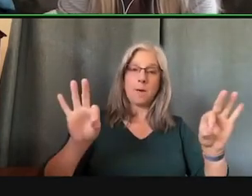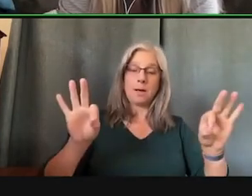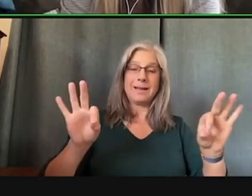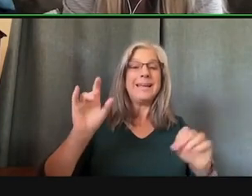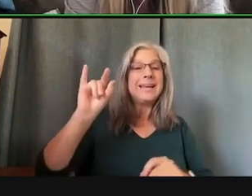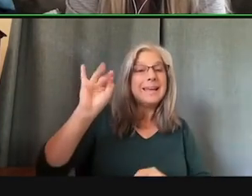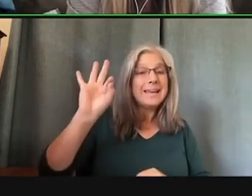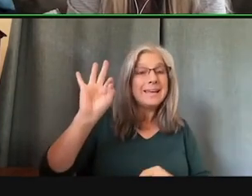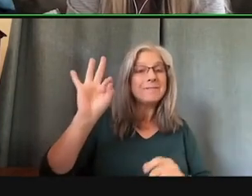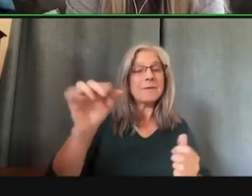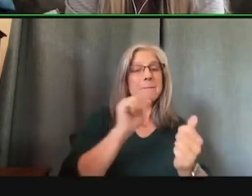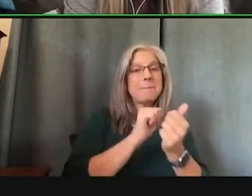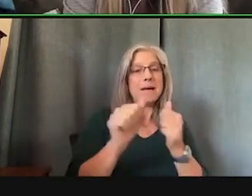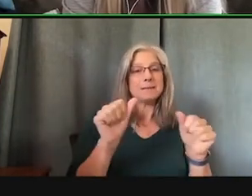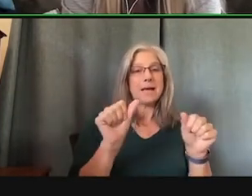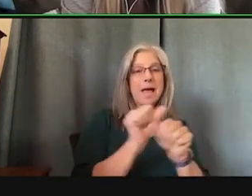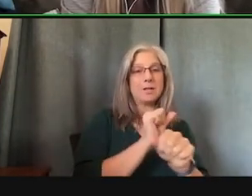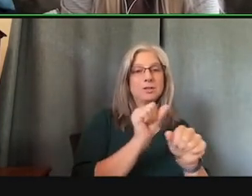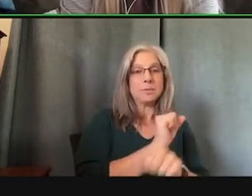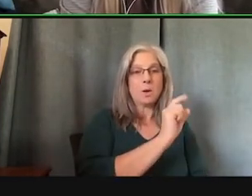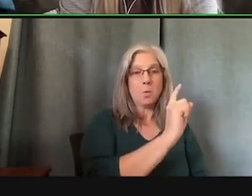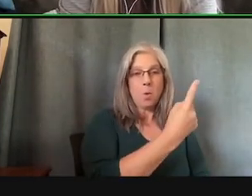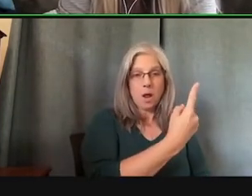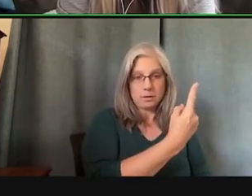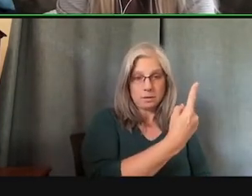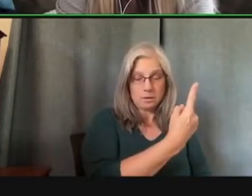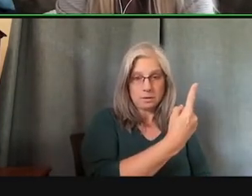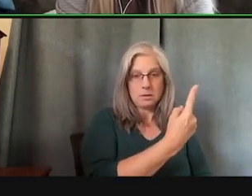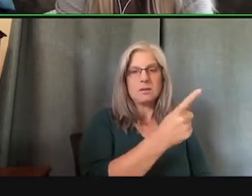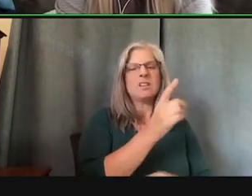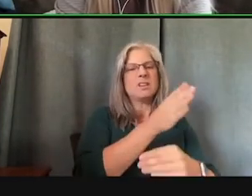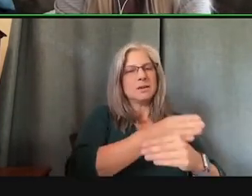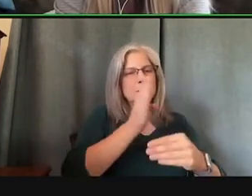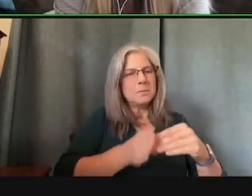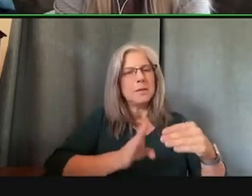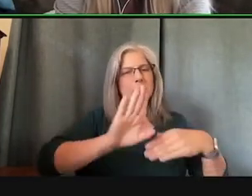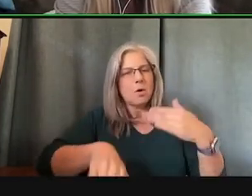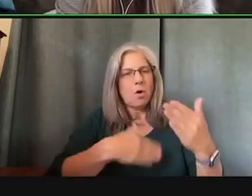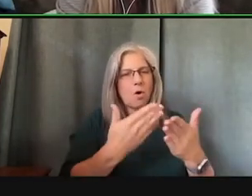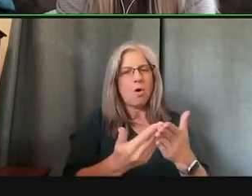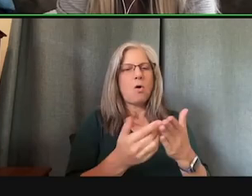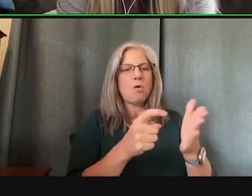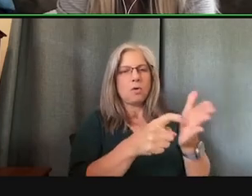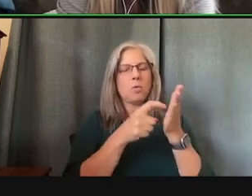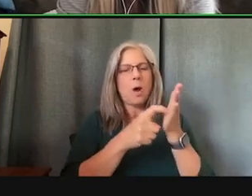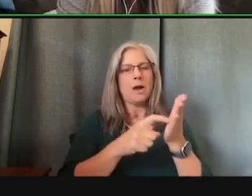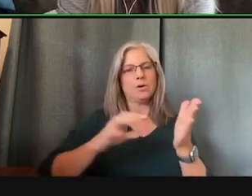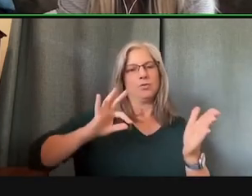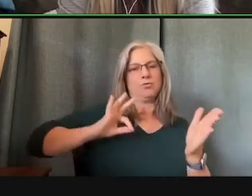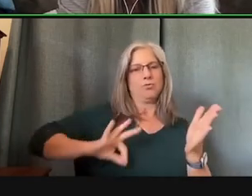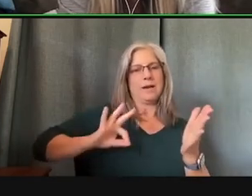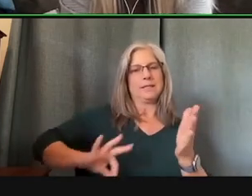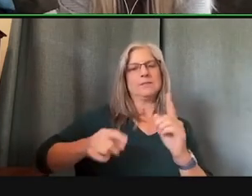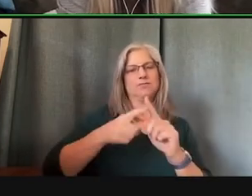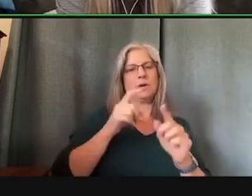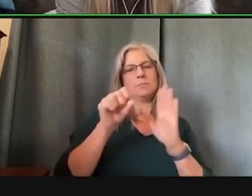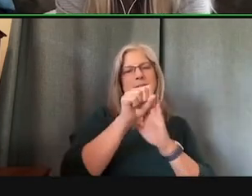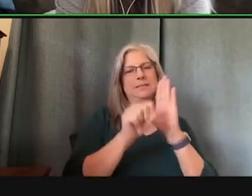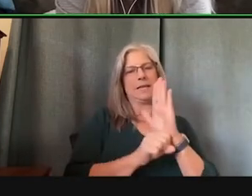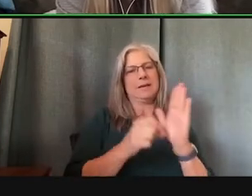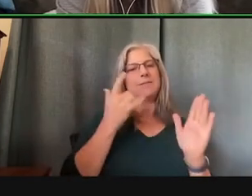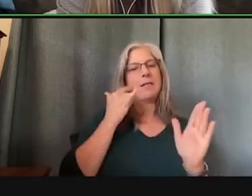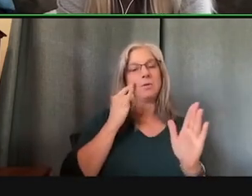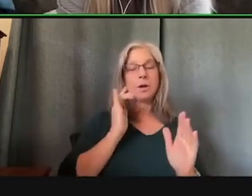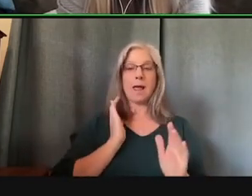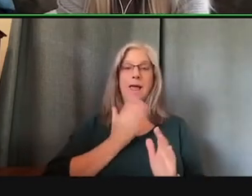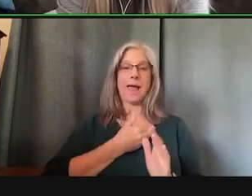they pass Algebra 1 and they complete all of the required credits from the state of California. In our